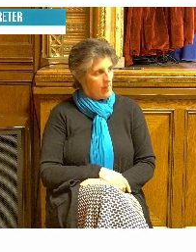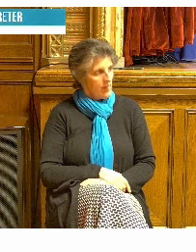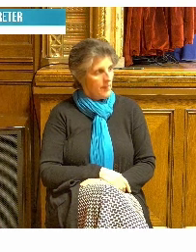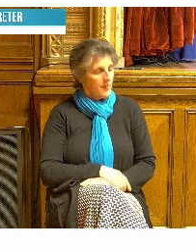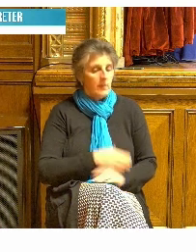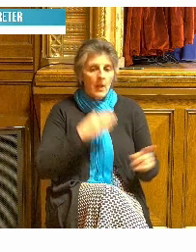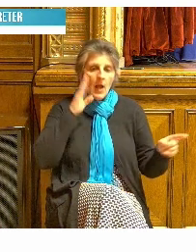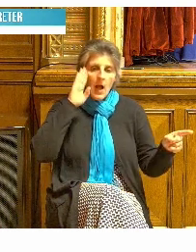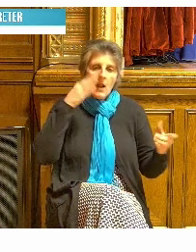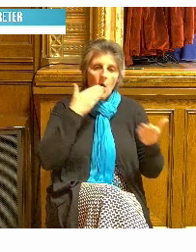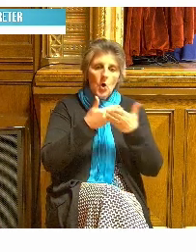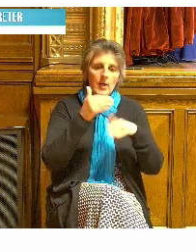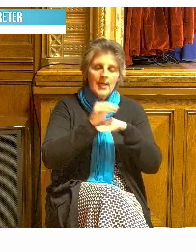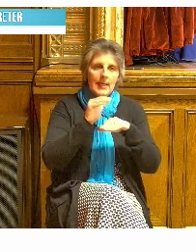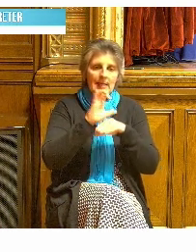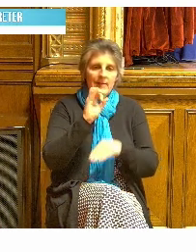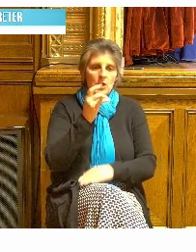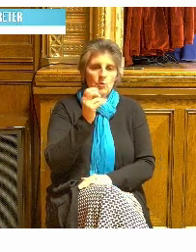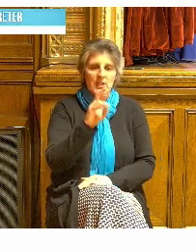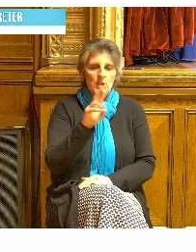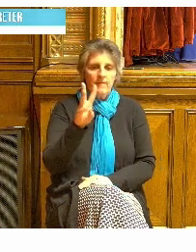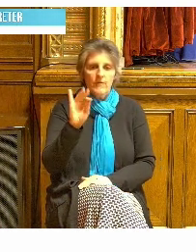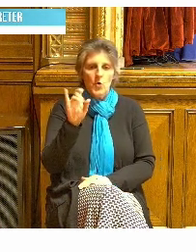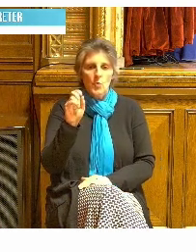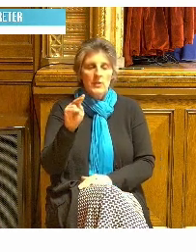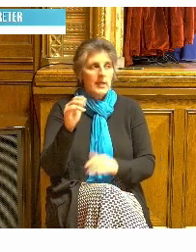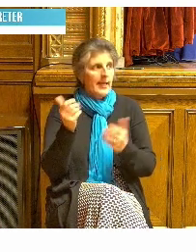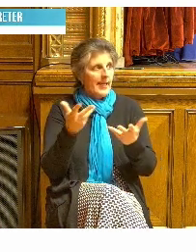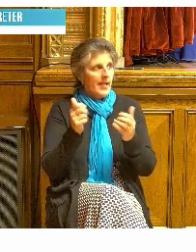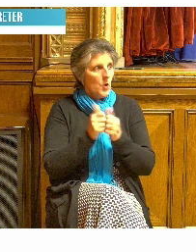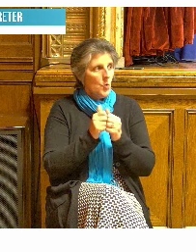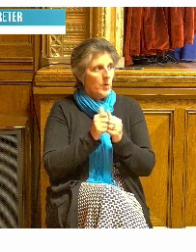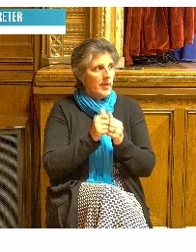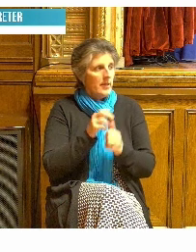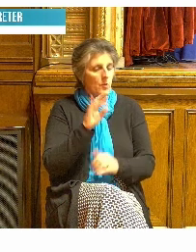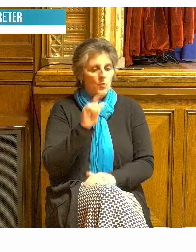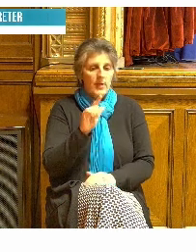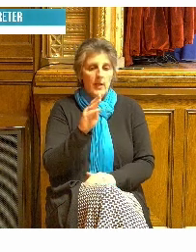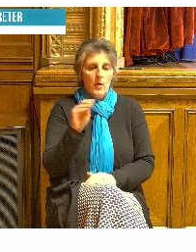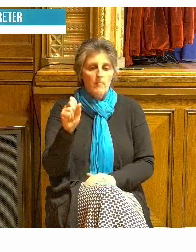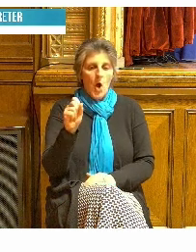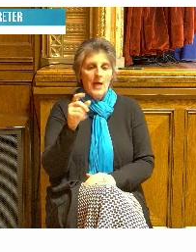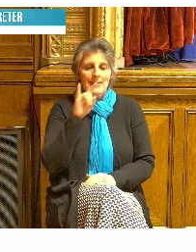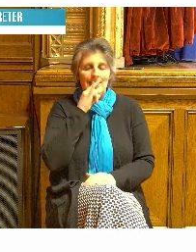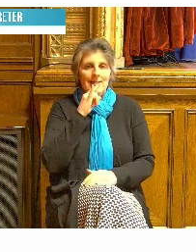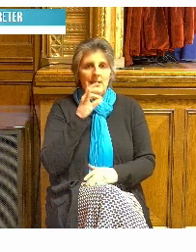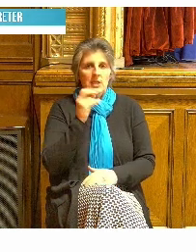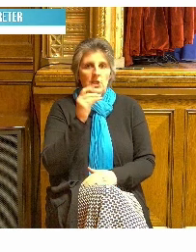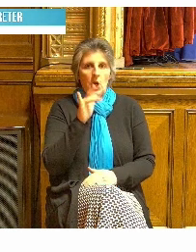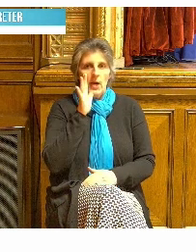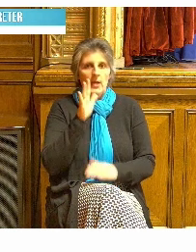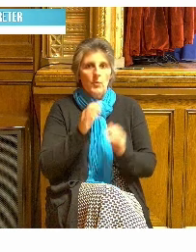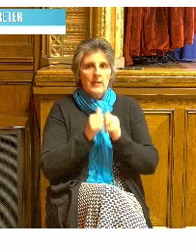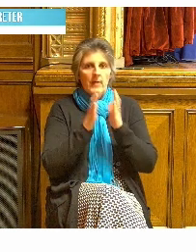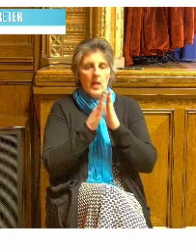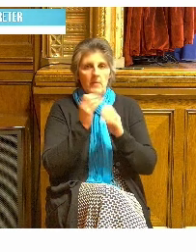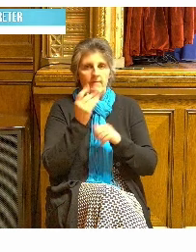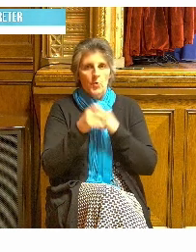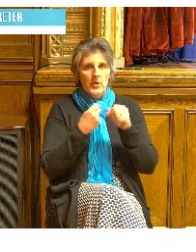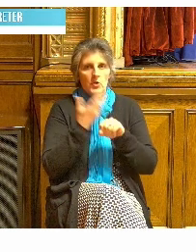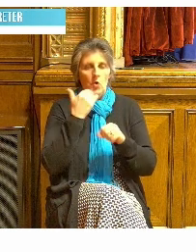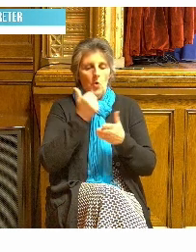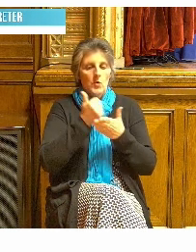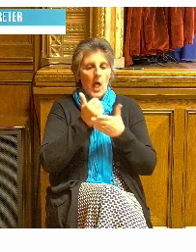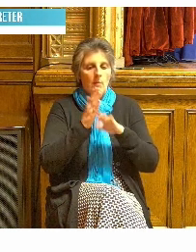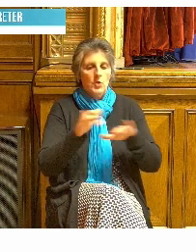Hello, good evening. My name is Christopher Wilson. I am here with Real Boss Kids, a charity we put together a couple of years ago to help children of